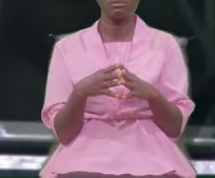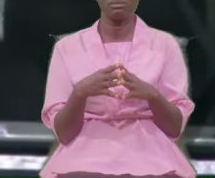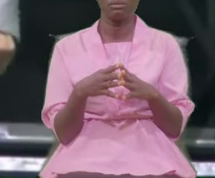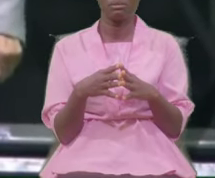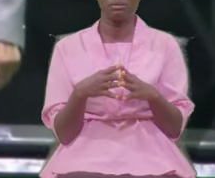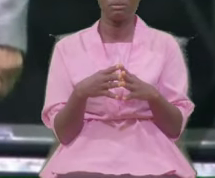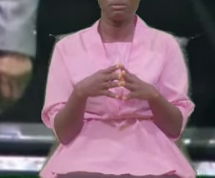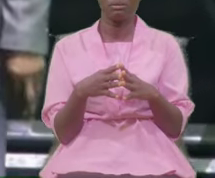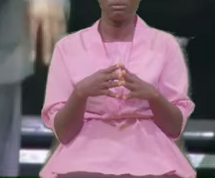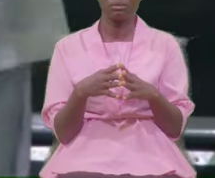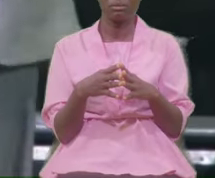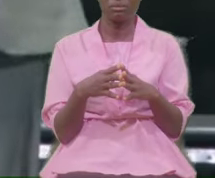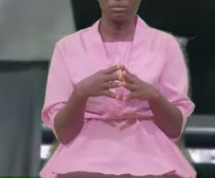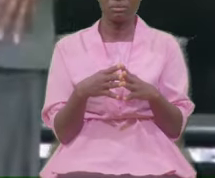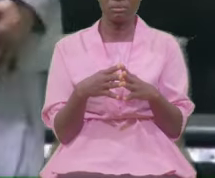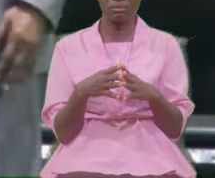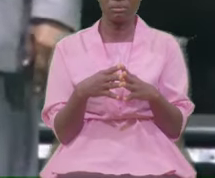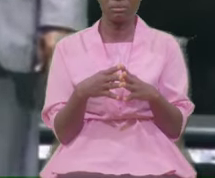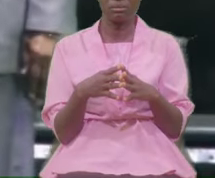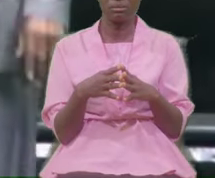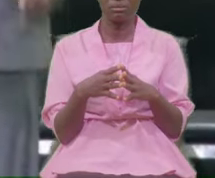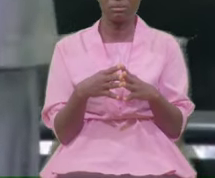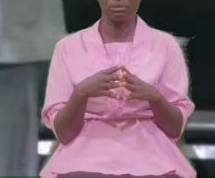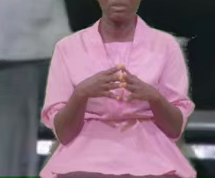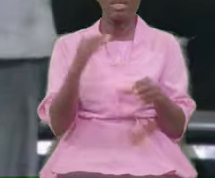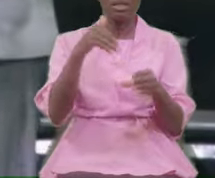Saang the b